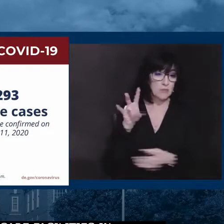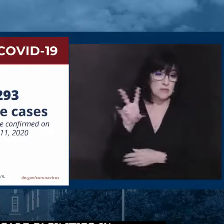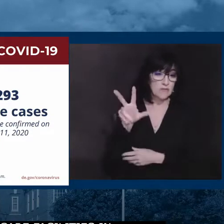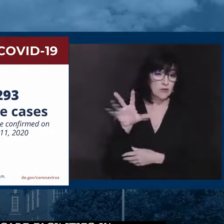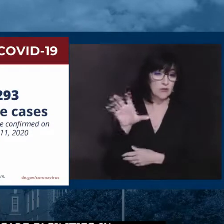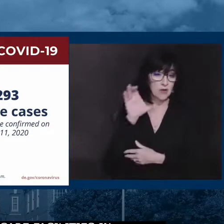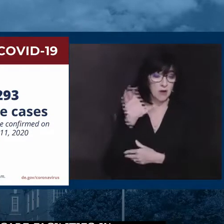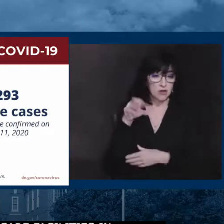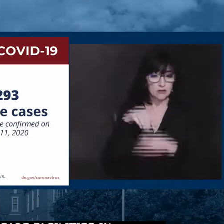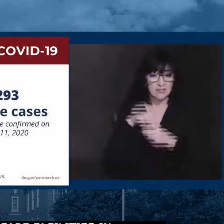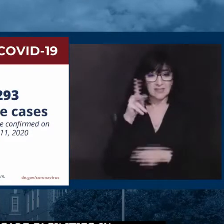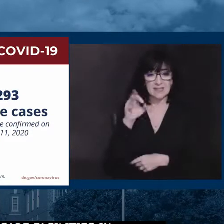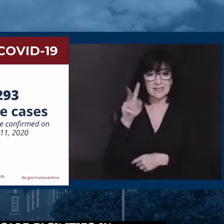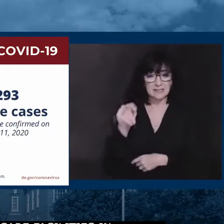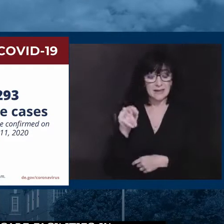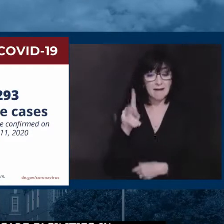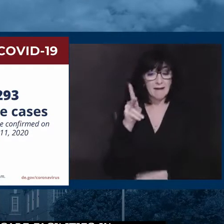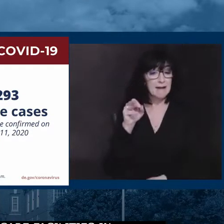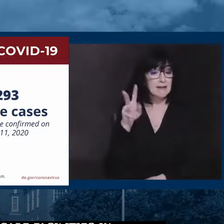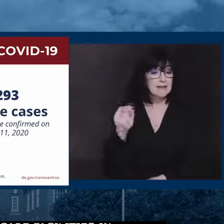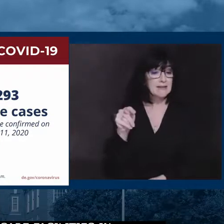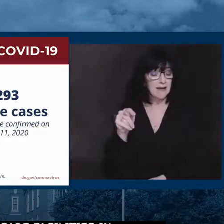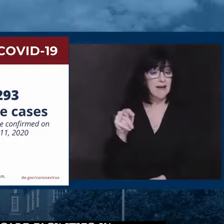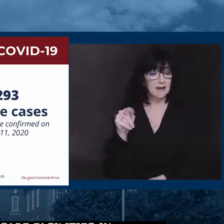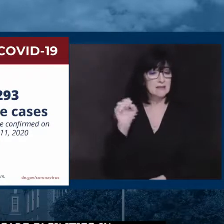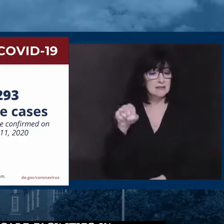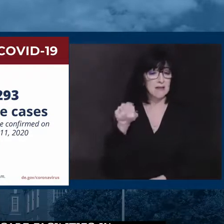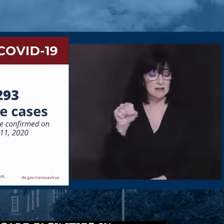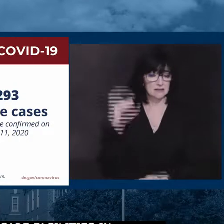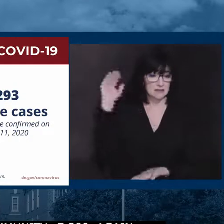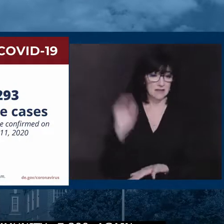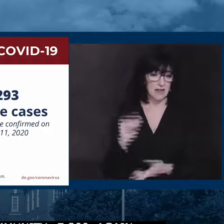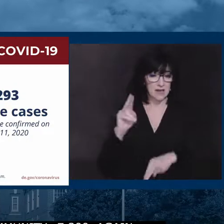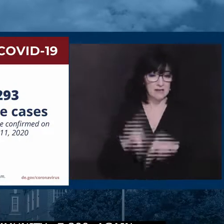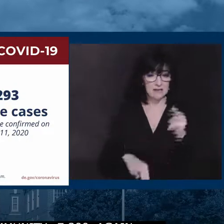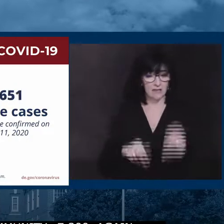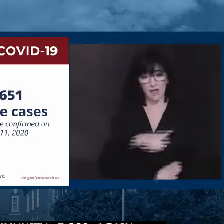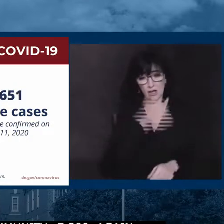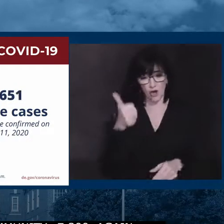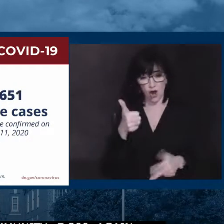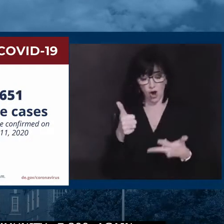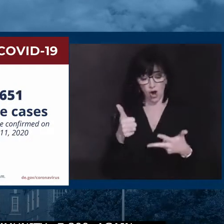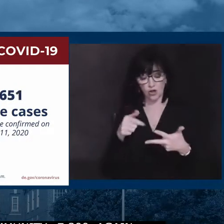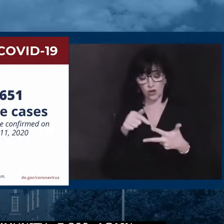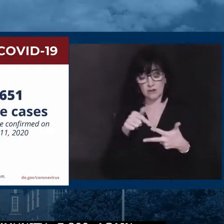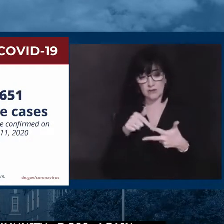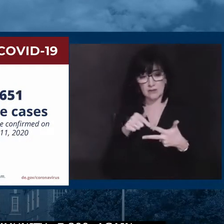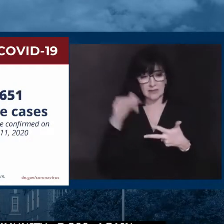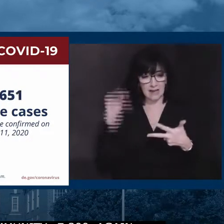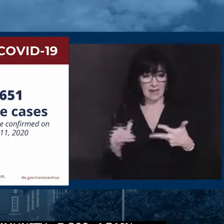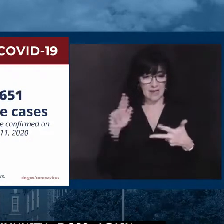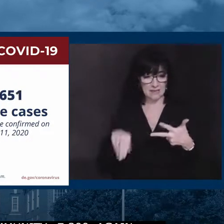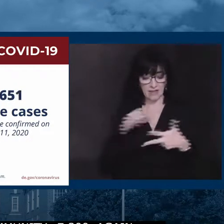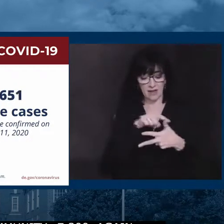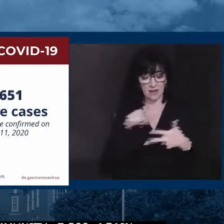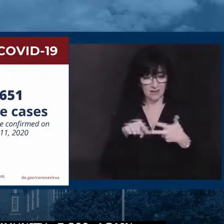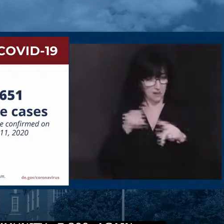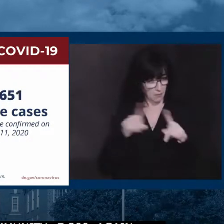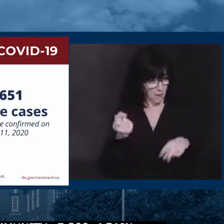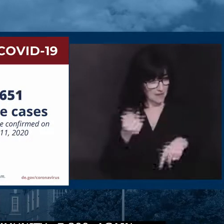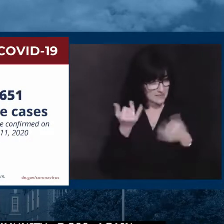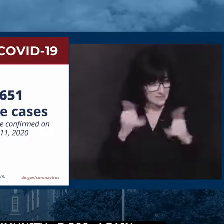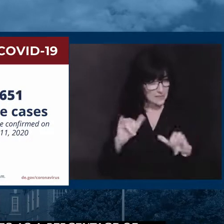the fewest number of cases as a percentage of their population, but they have the highest percentage